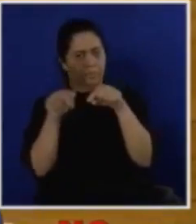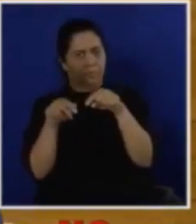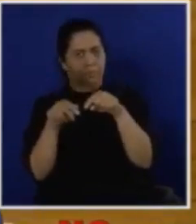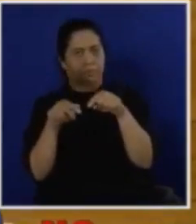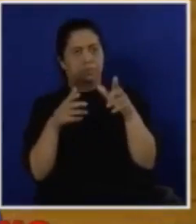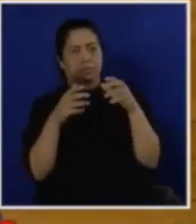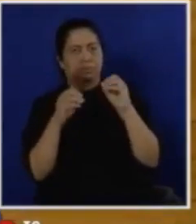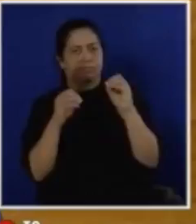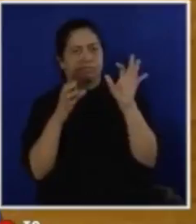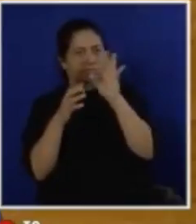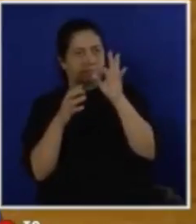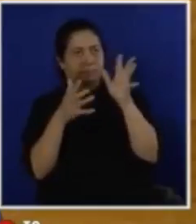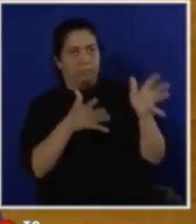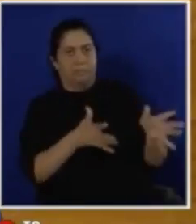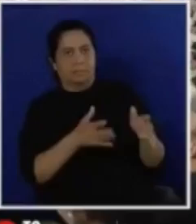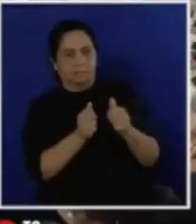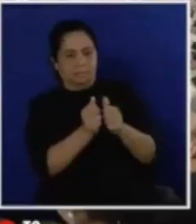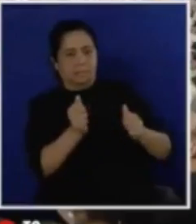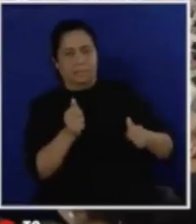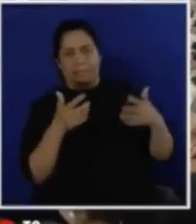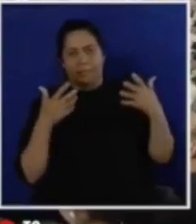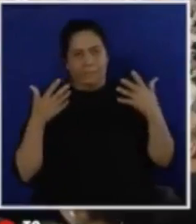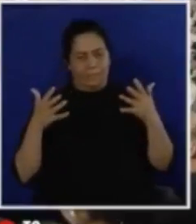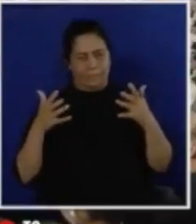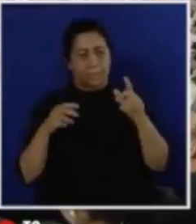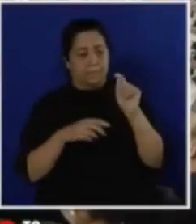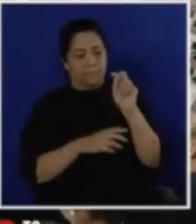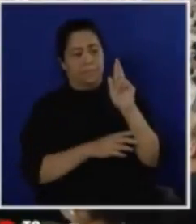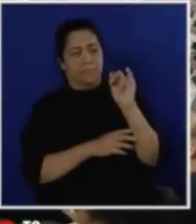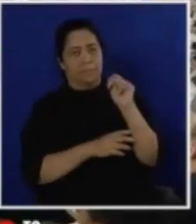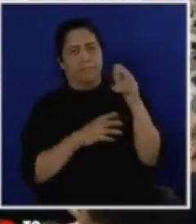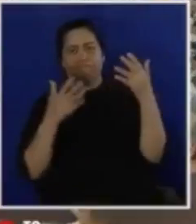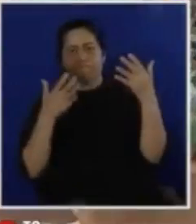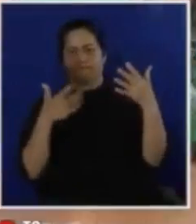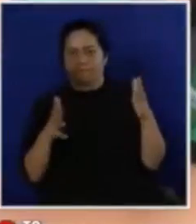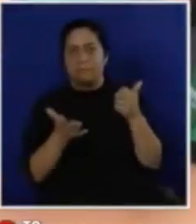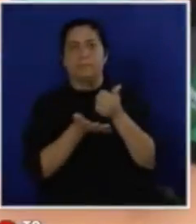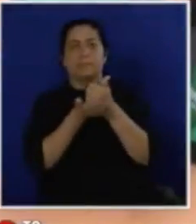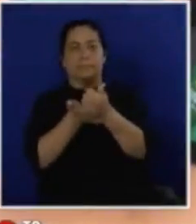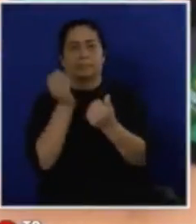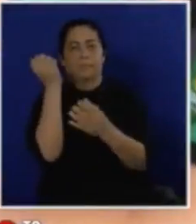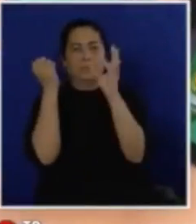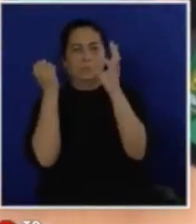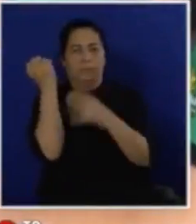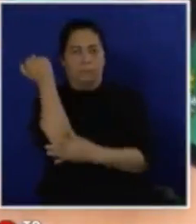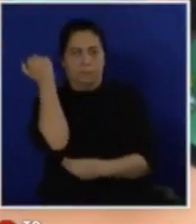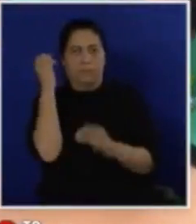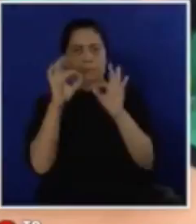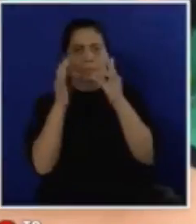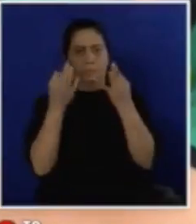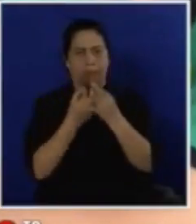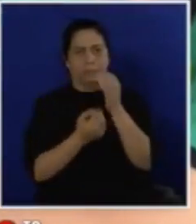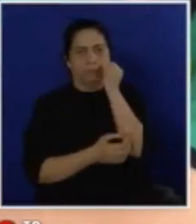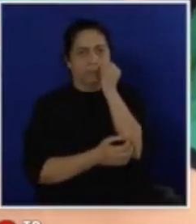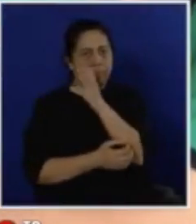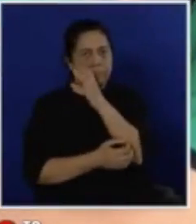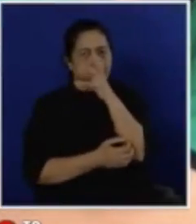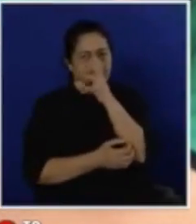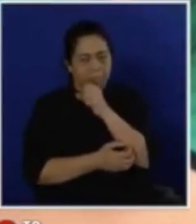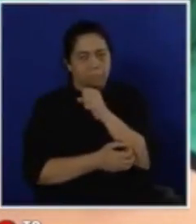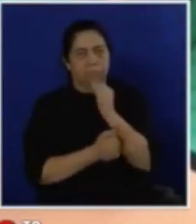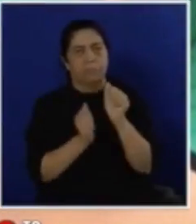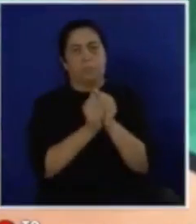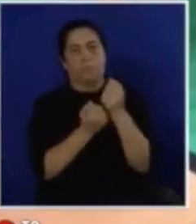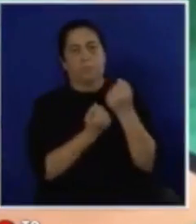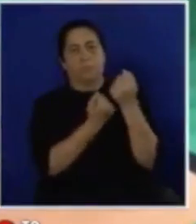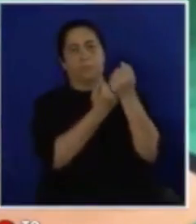no Filipino left behind. Train is already helping poor families and senior citizens cope up